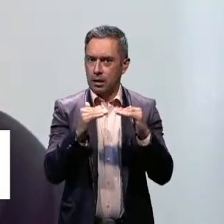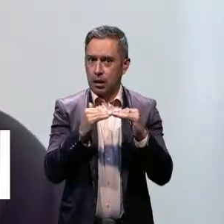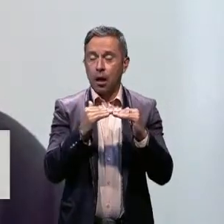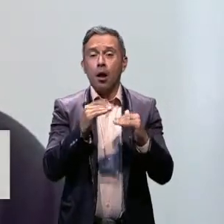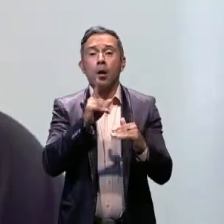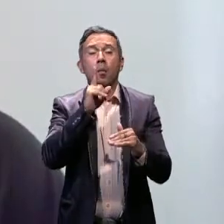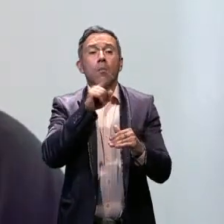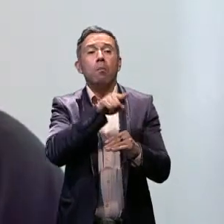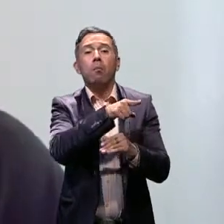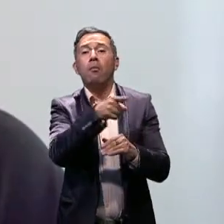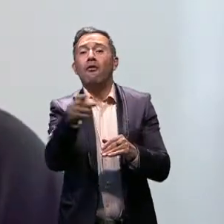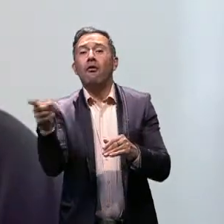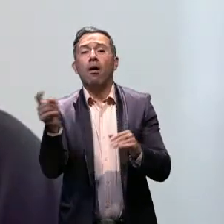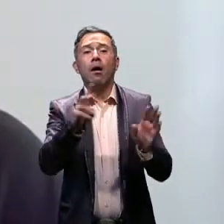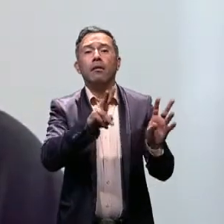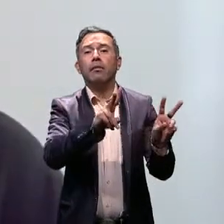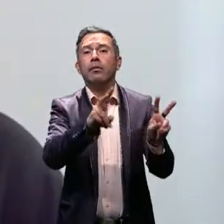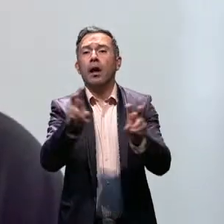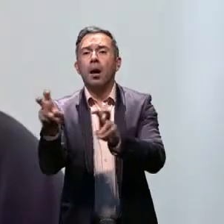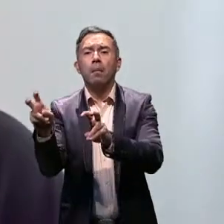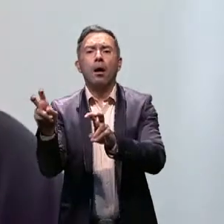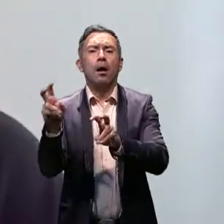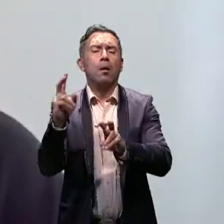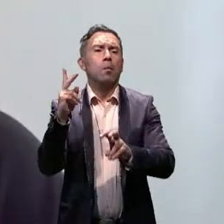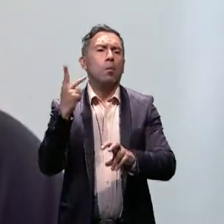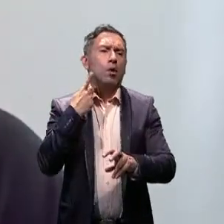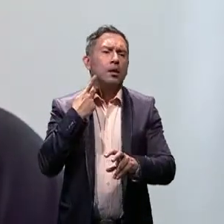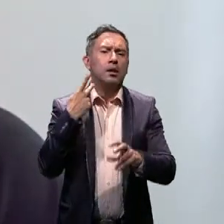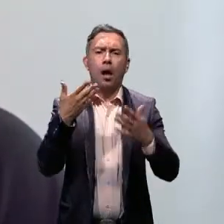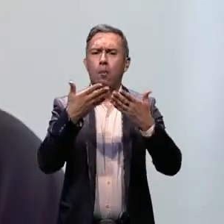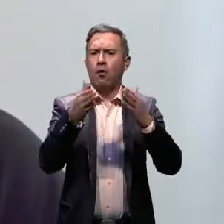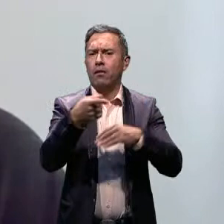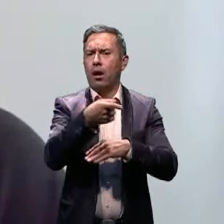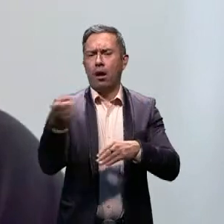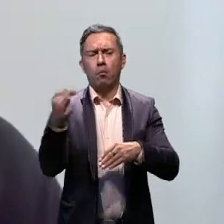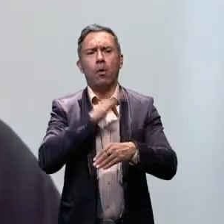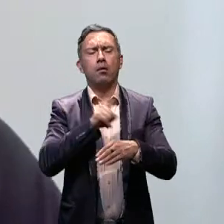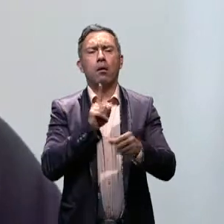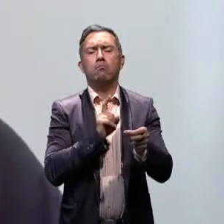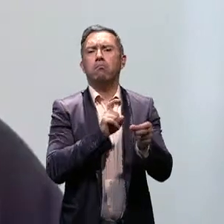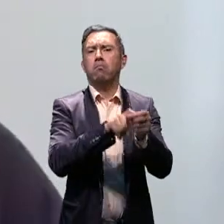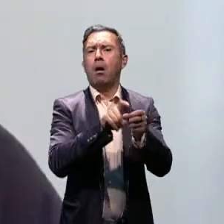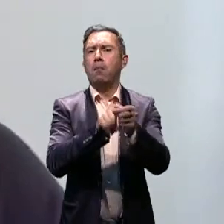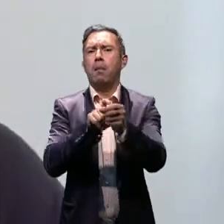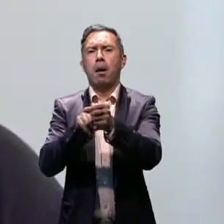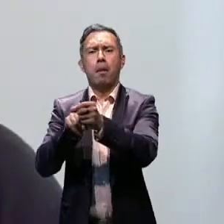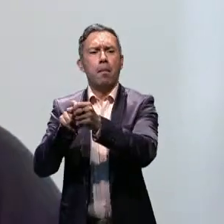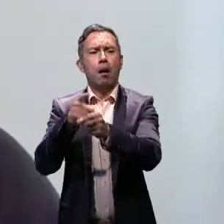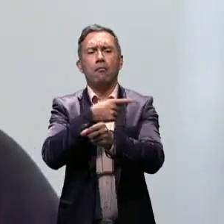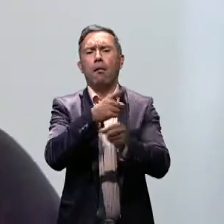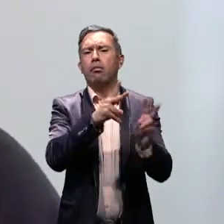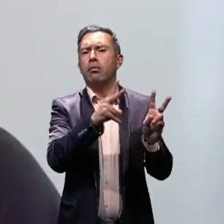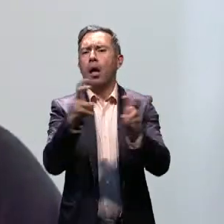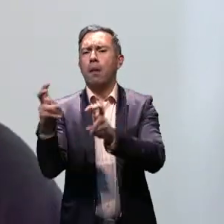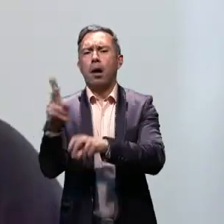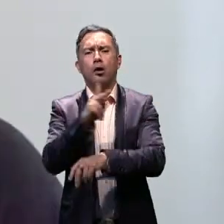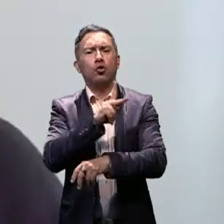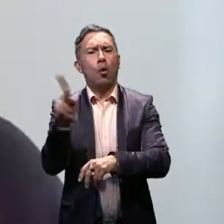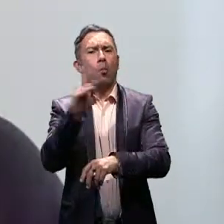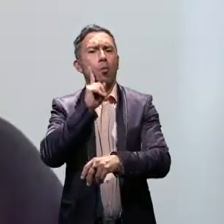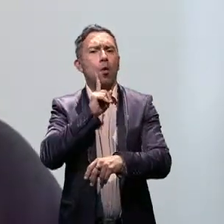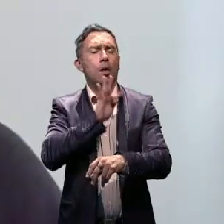regarding participation of women in political life, because we see it as a